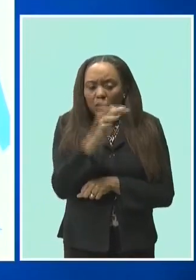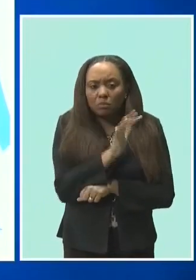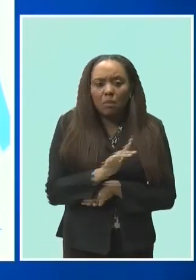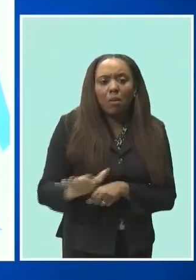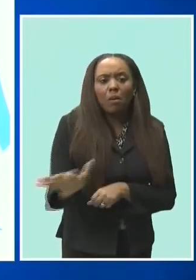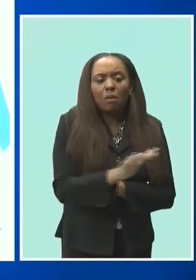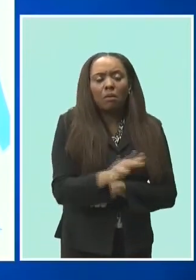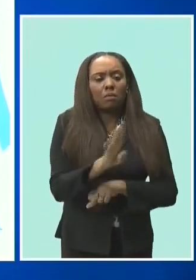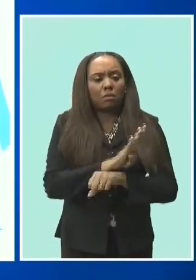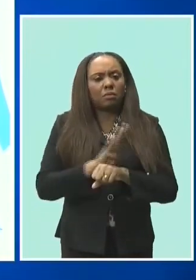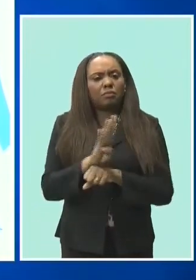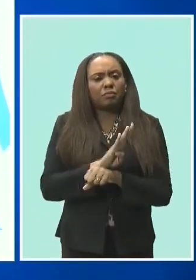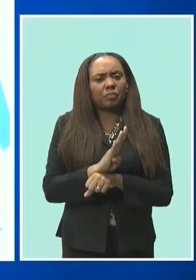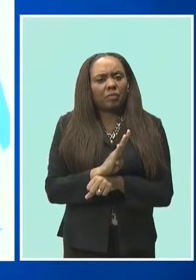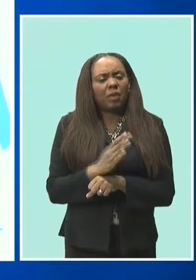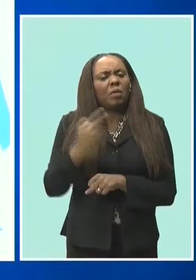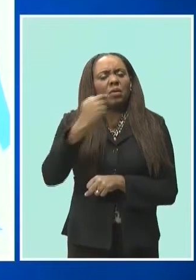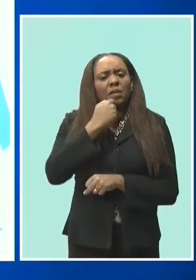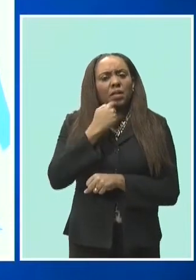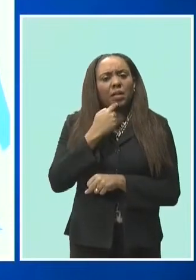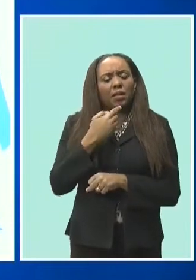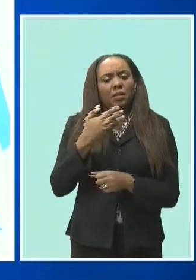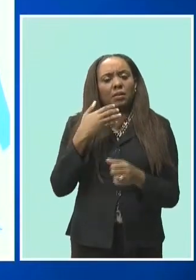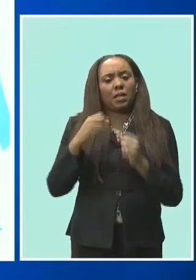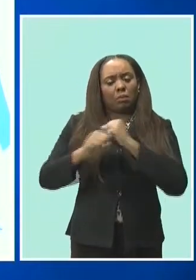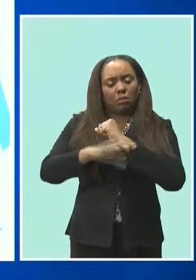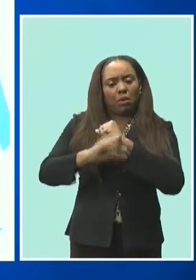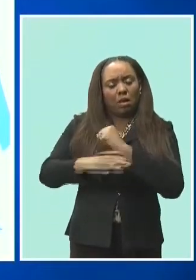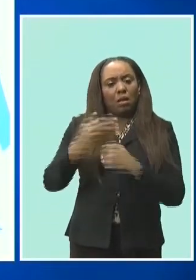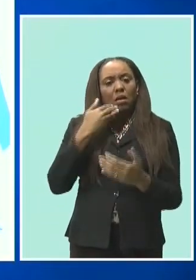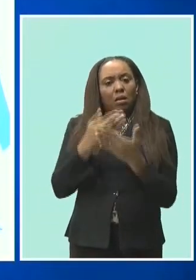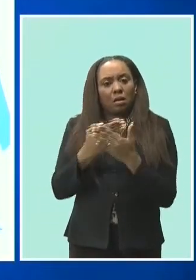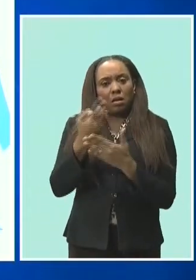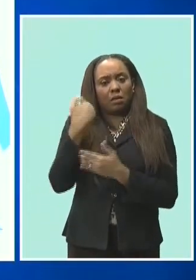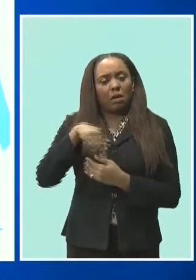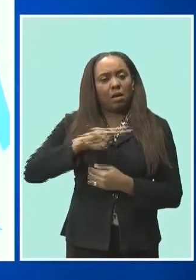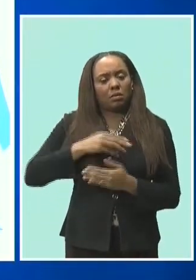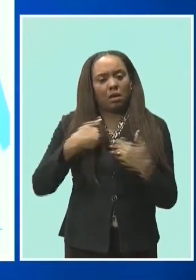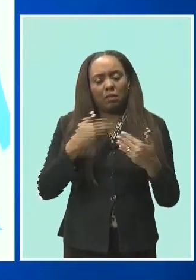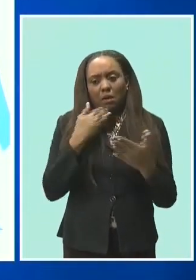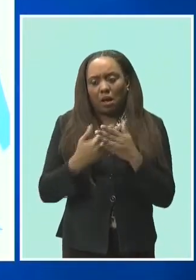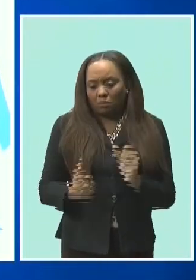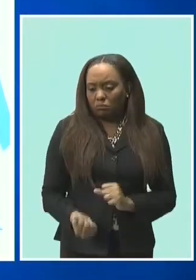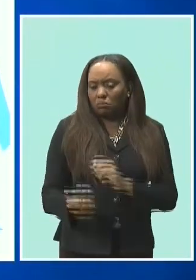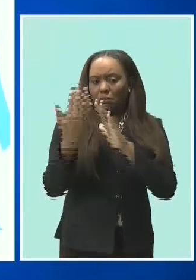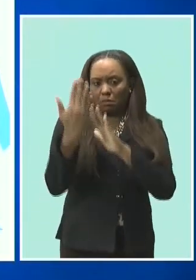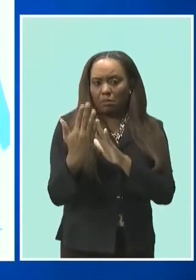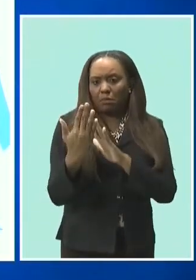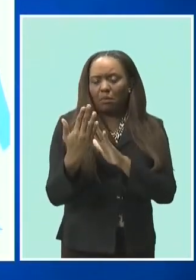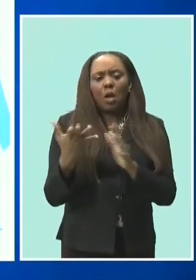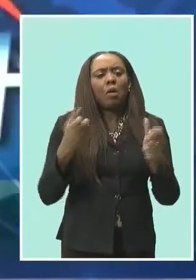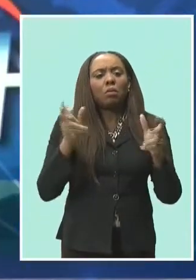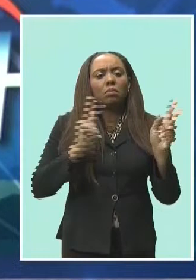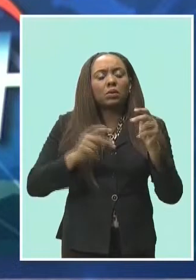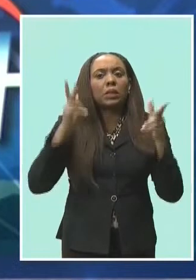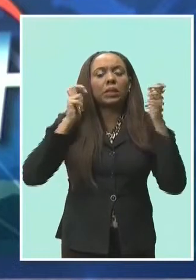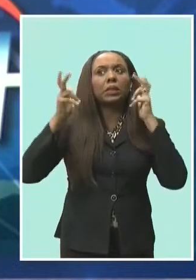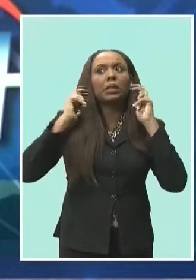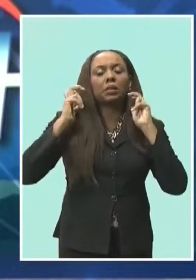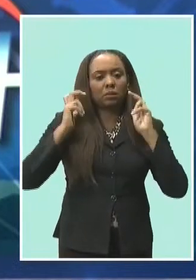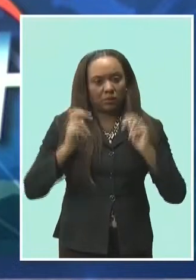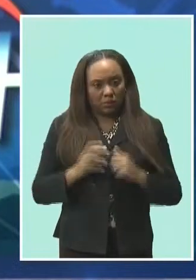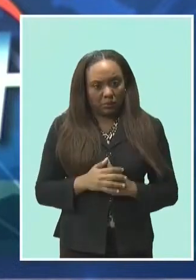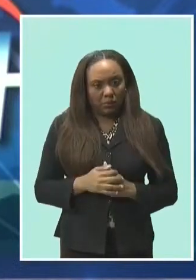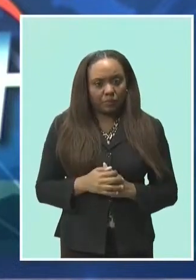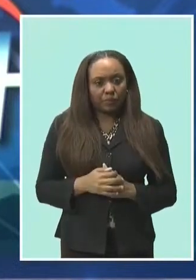society. And we thought that this media campaign would be a good example to have a broad-based approach in helping people to hear the message.